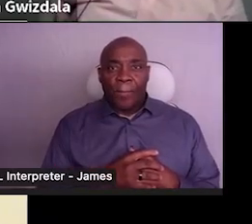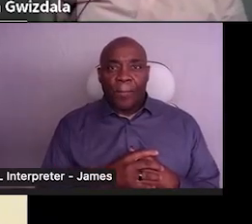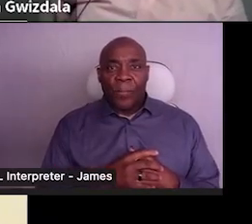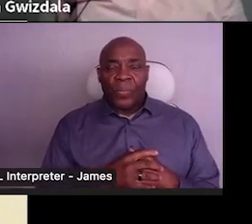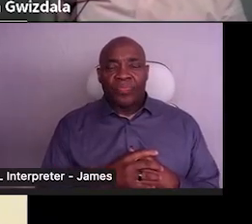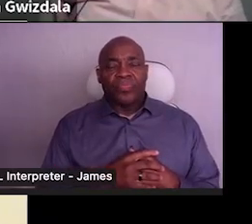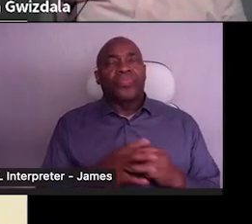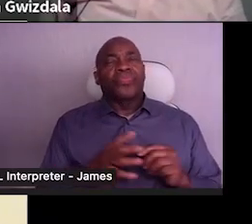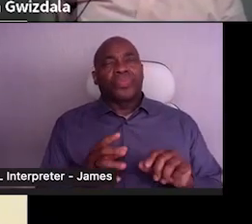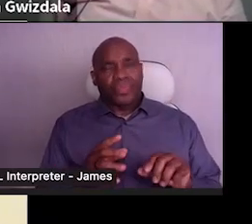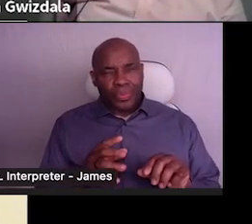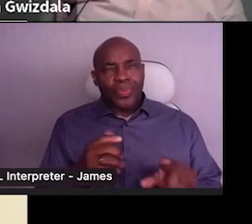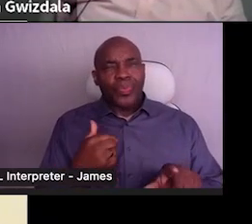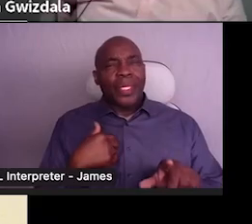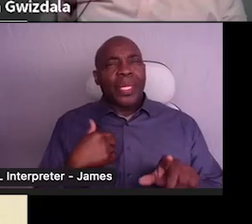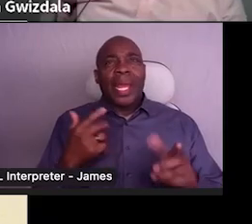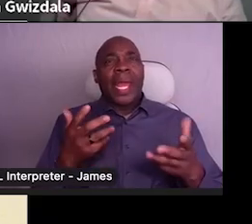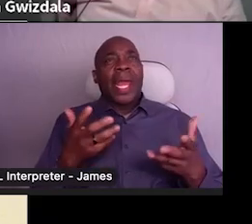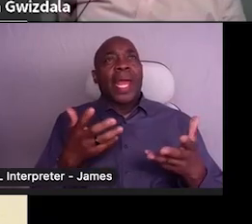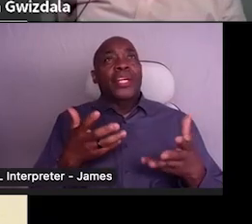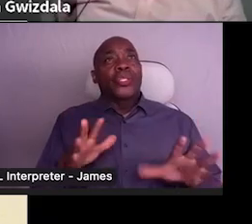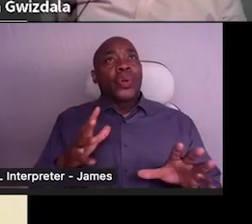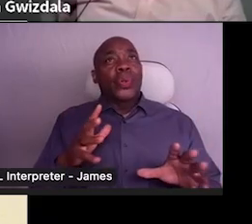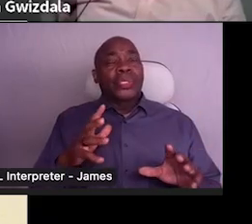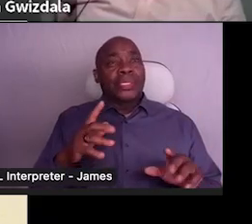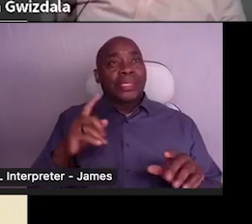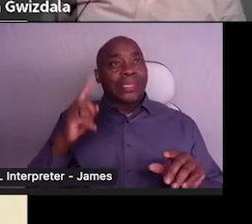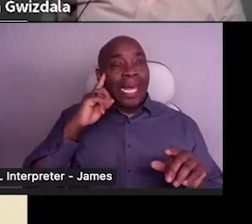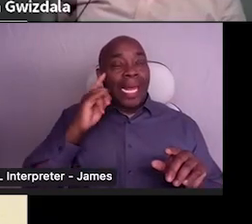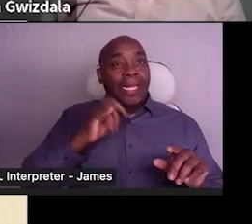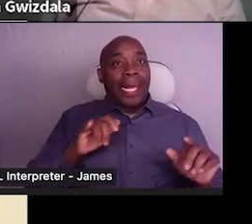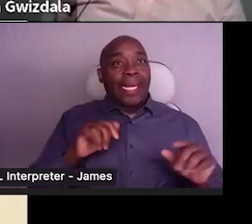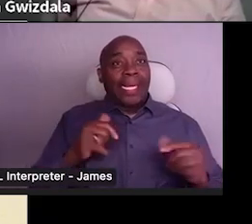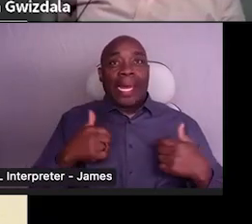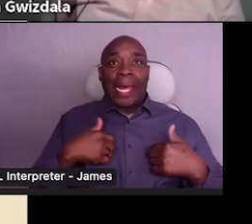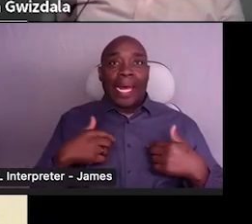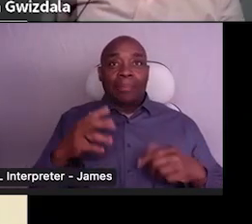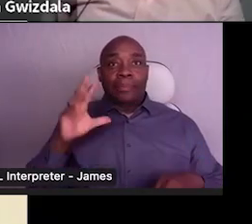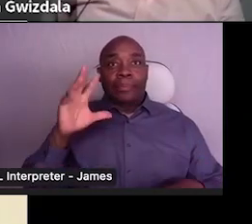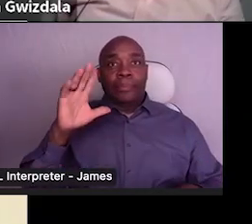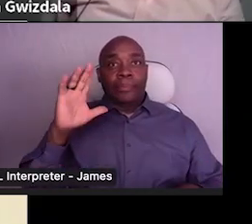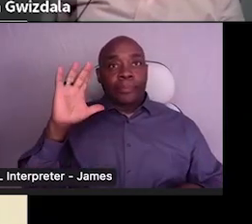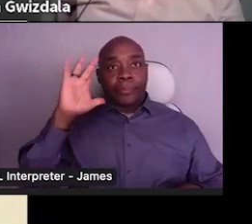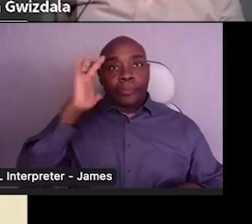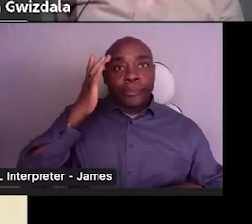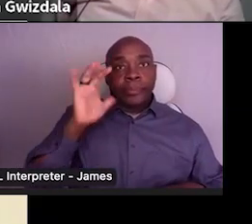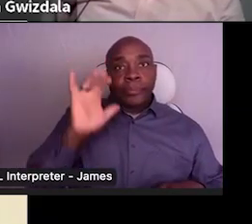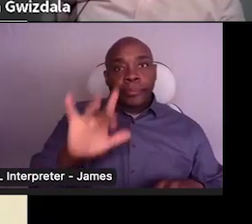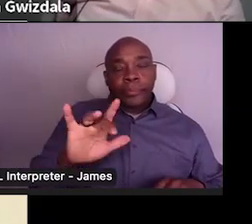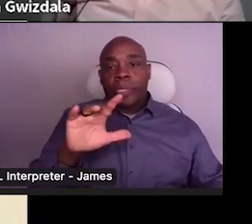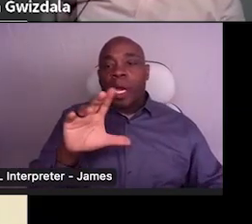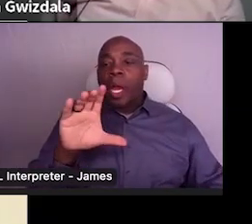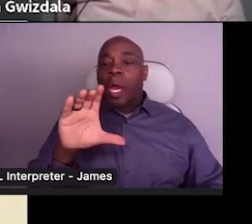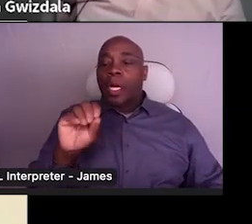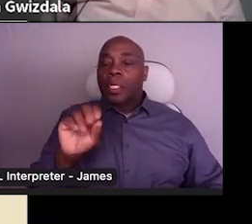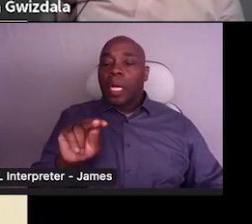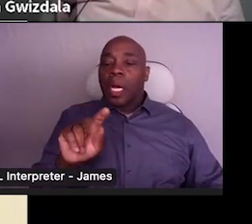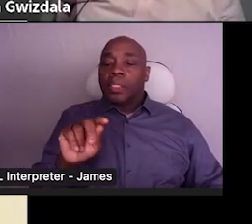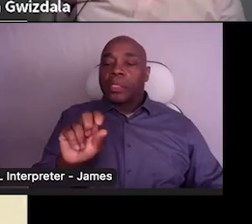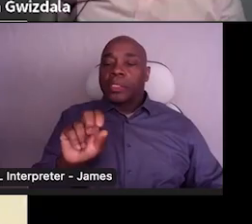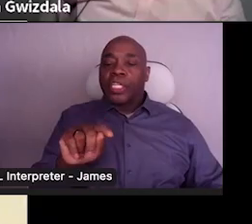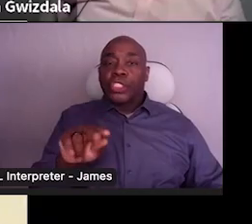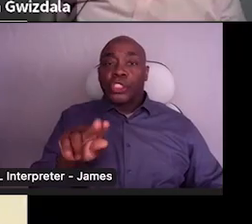That's not, I don't want to sound like I'm, being contentious or being unreasonable,